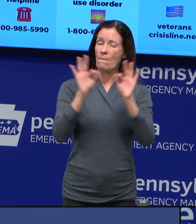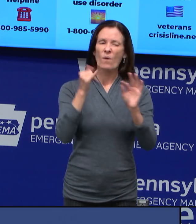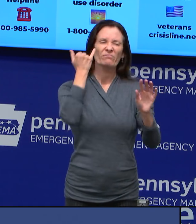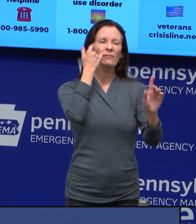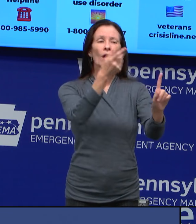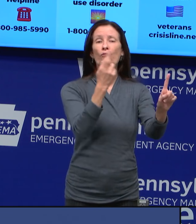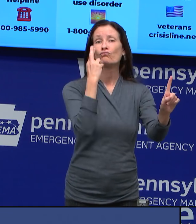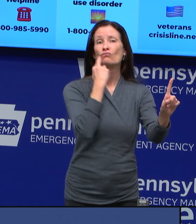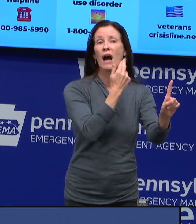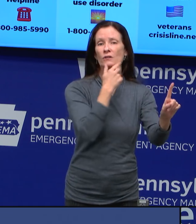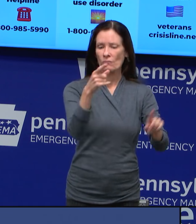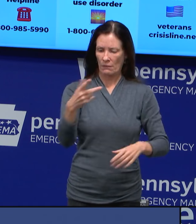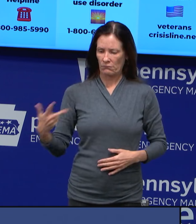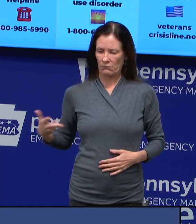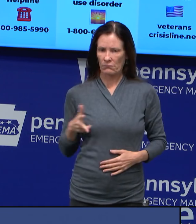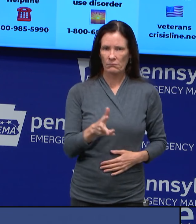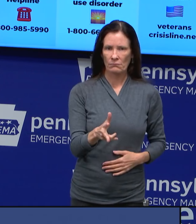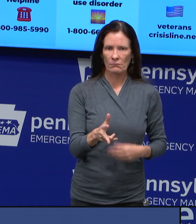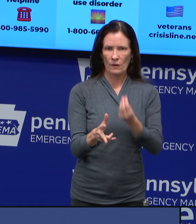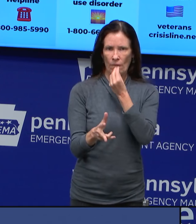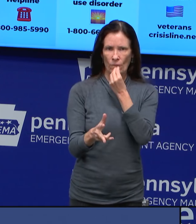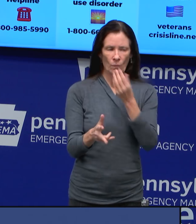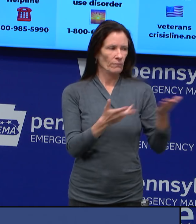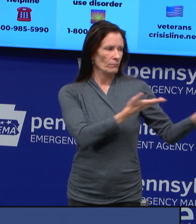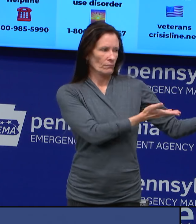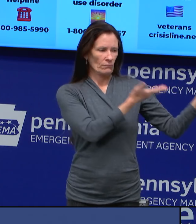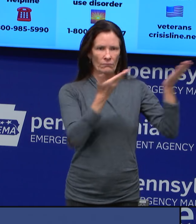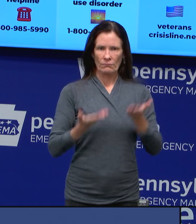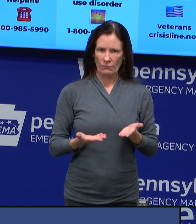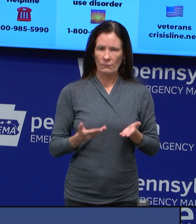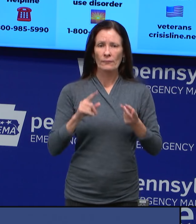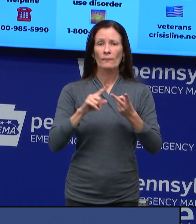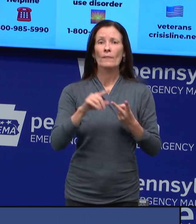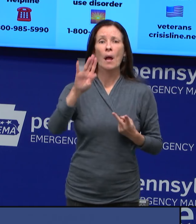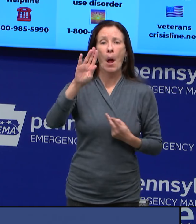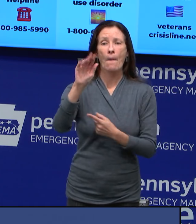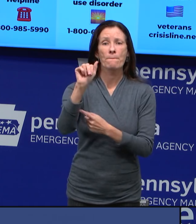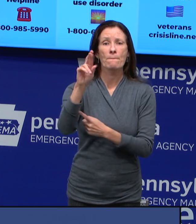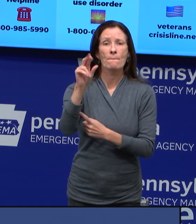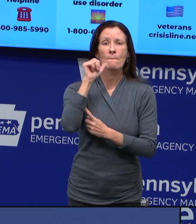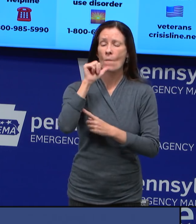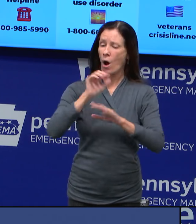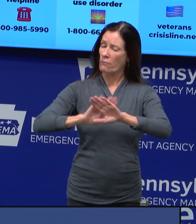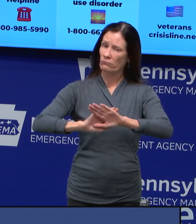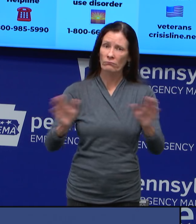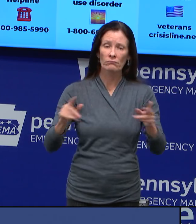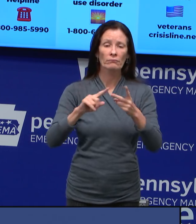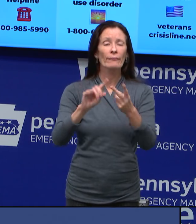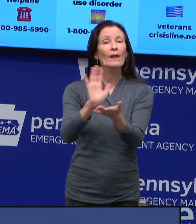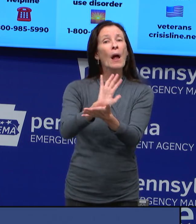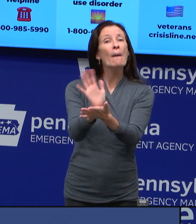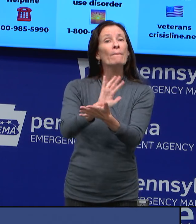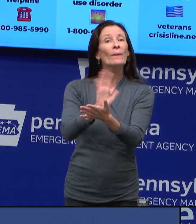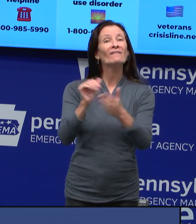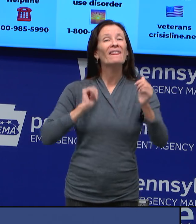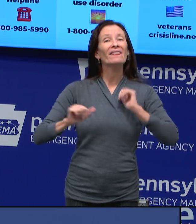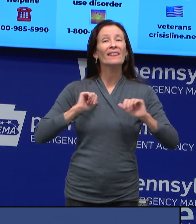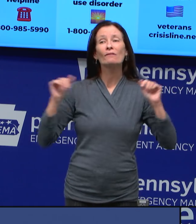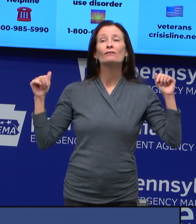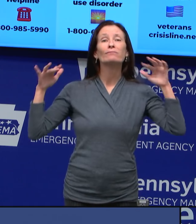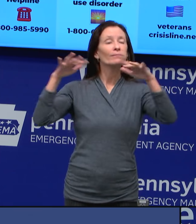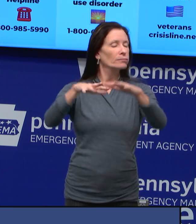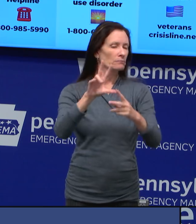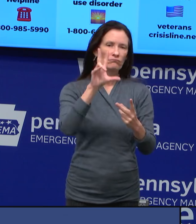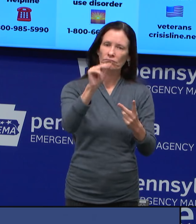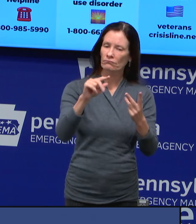opening sort of large venues like movie theaters or any type of concerts. But many other businesses, and you mentioned